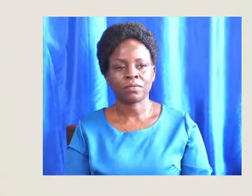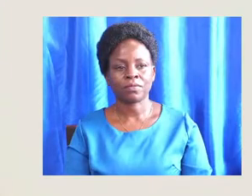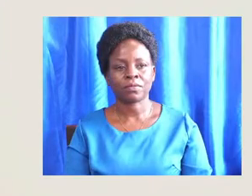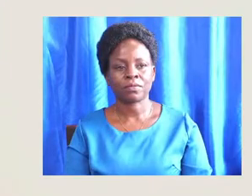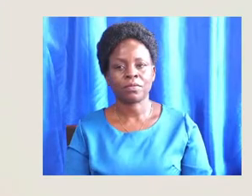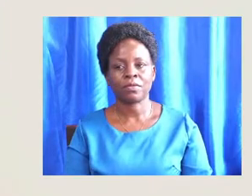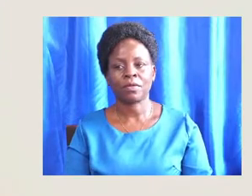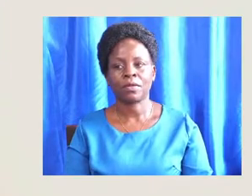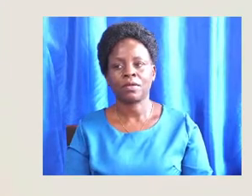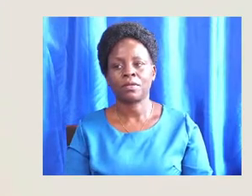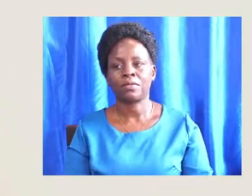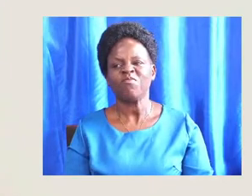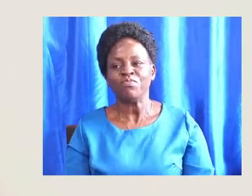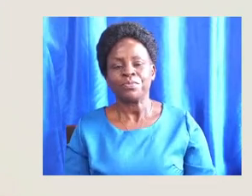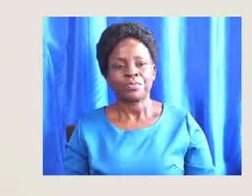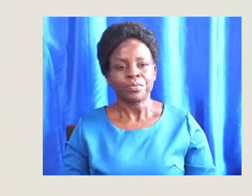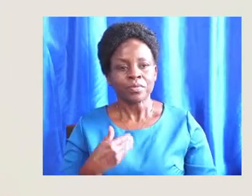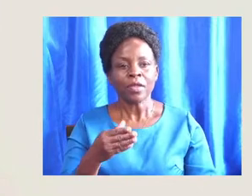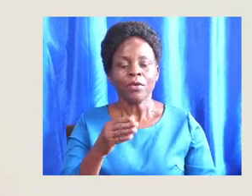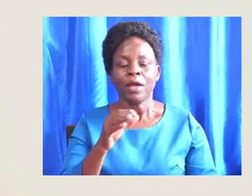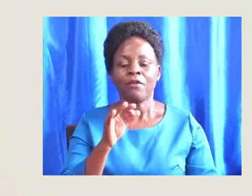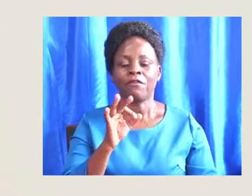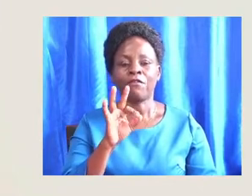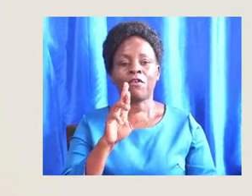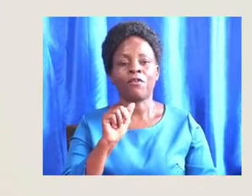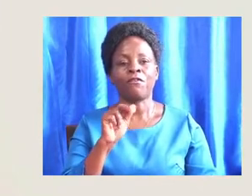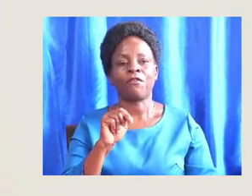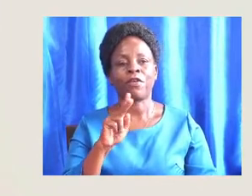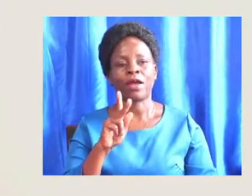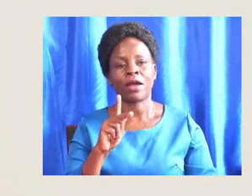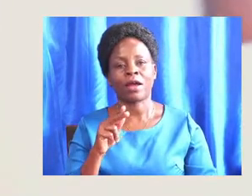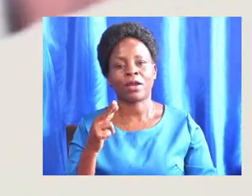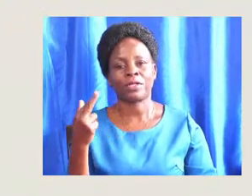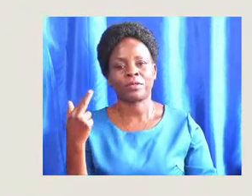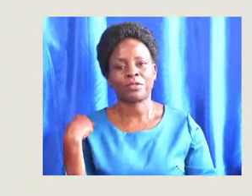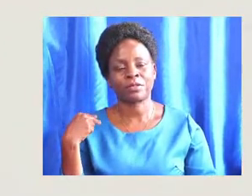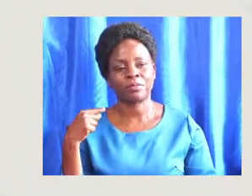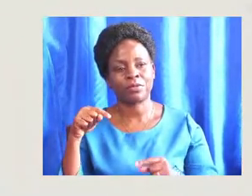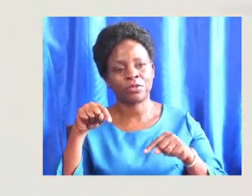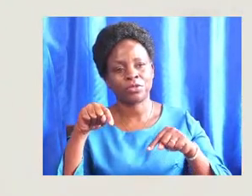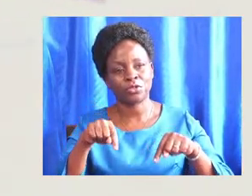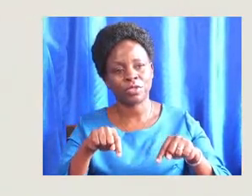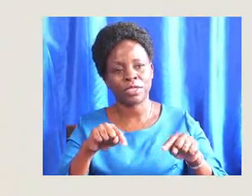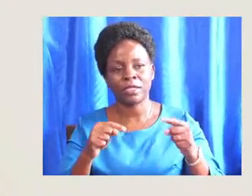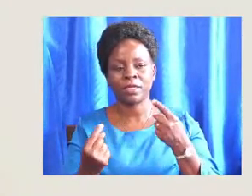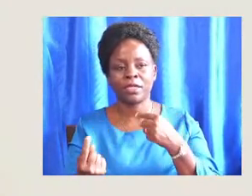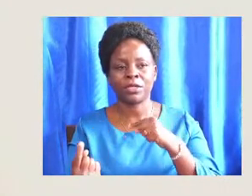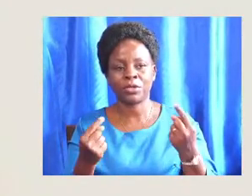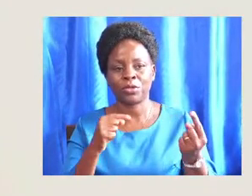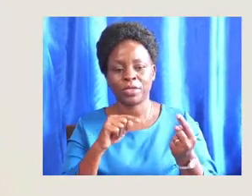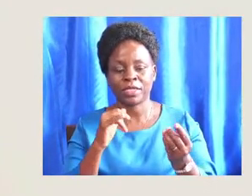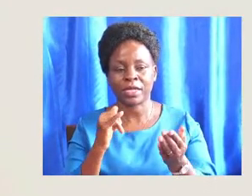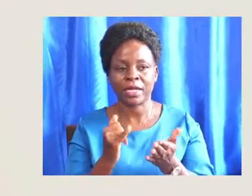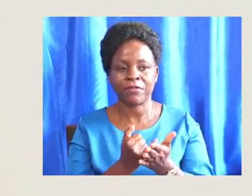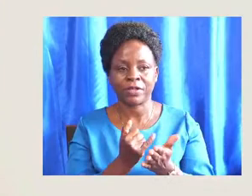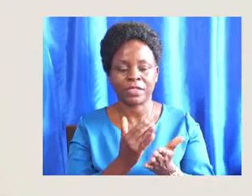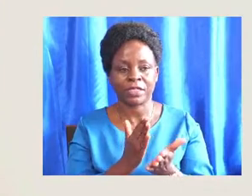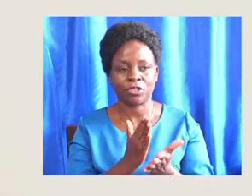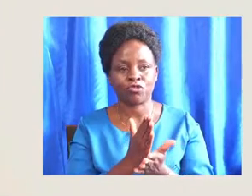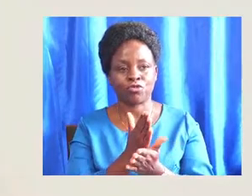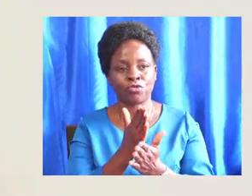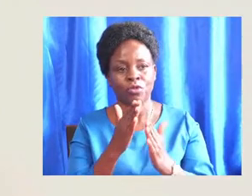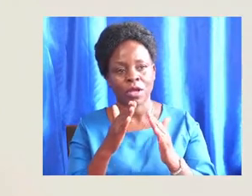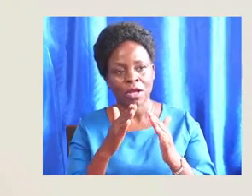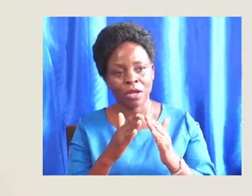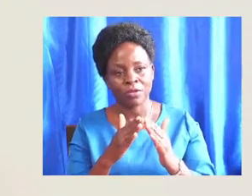Frank take us through the next 2 hours. And today we are going to discuss investing in real estate, what you must